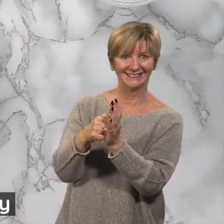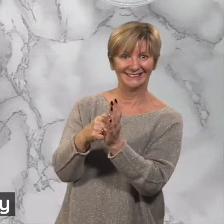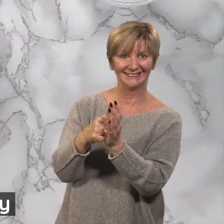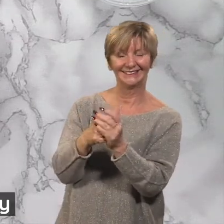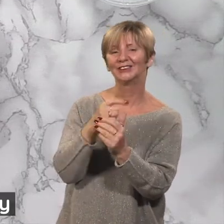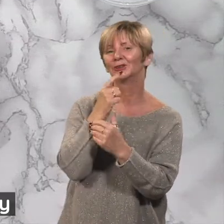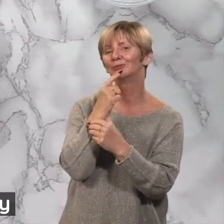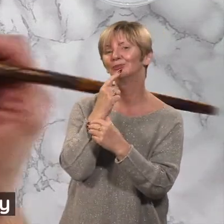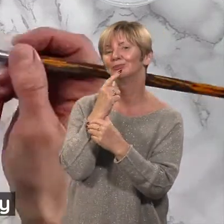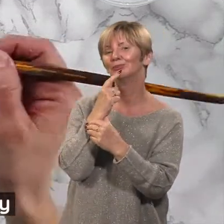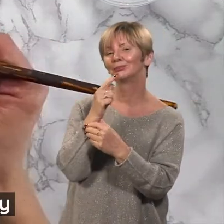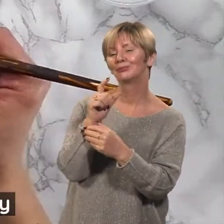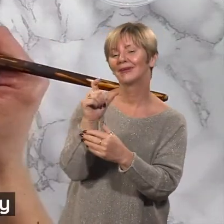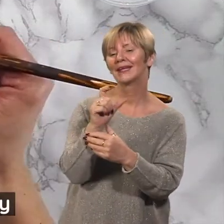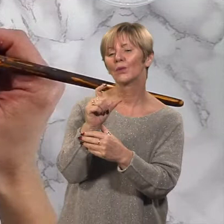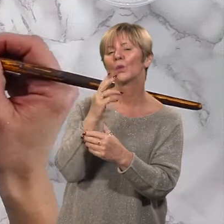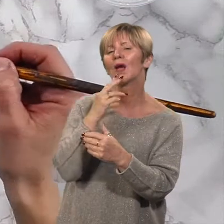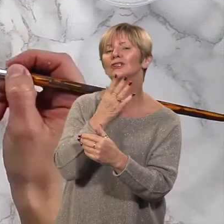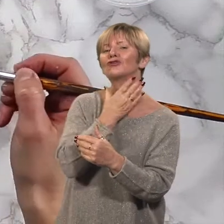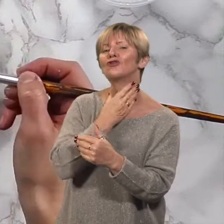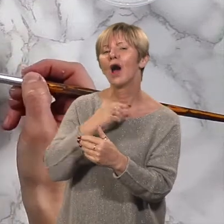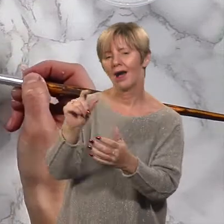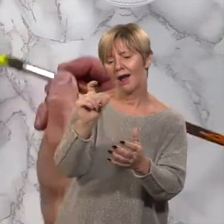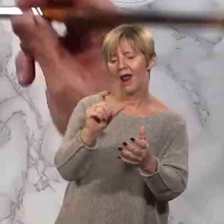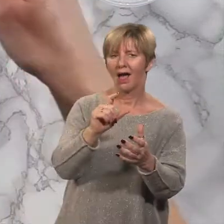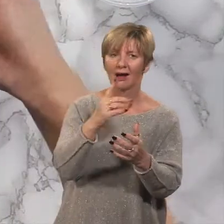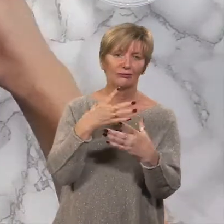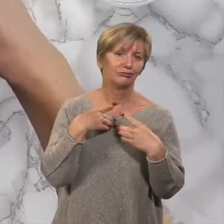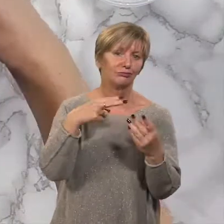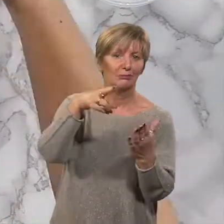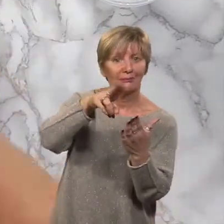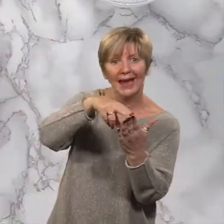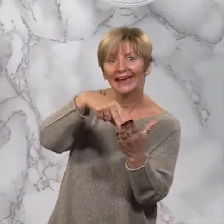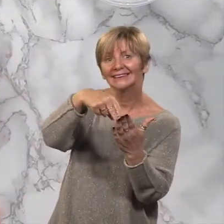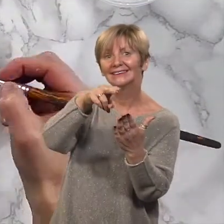Decorate your bowl. Once it's completely dry, you can use paint.